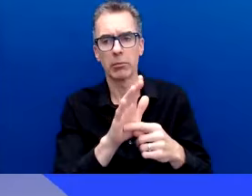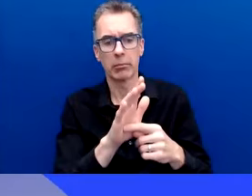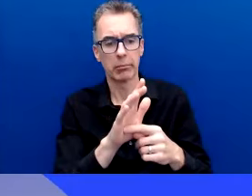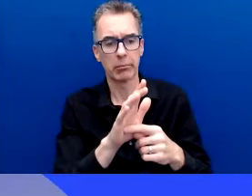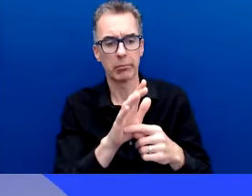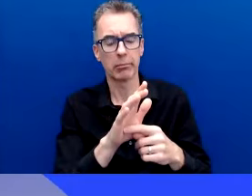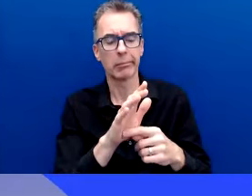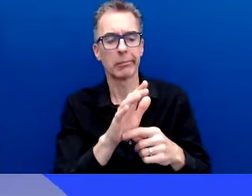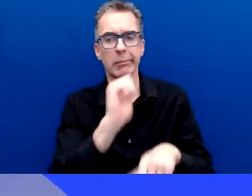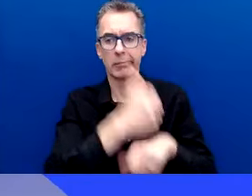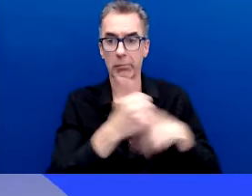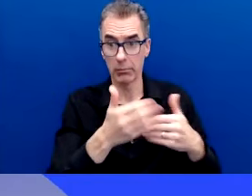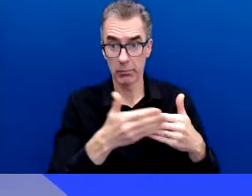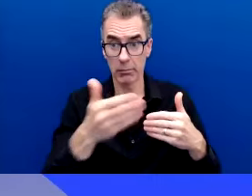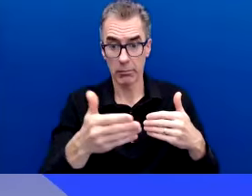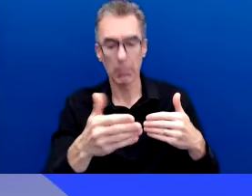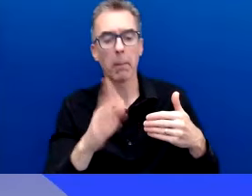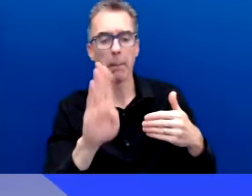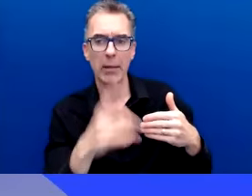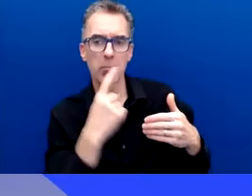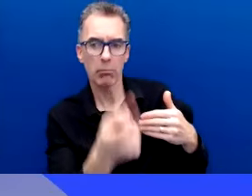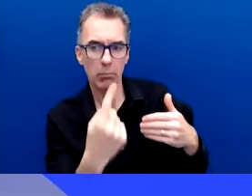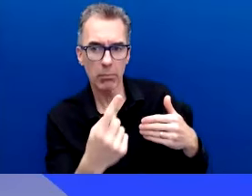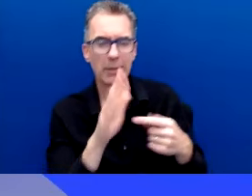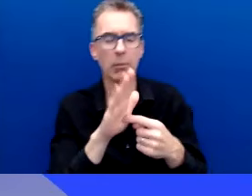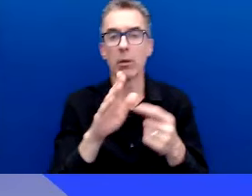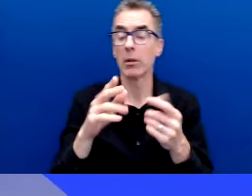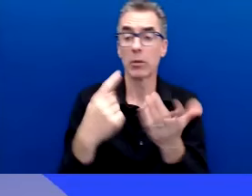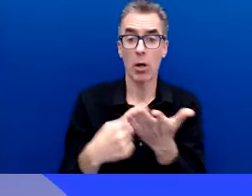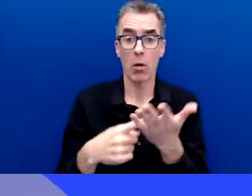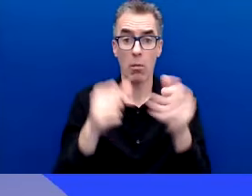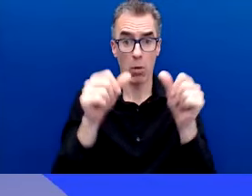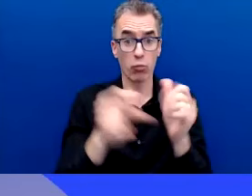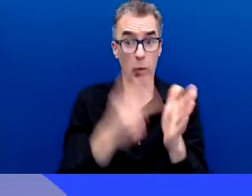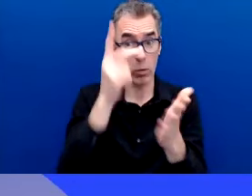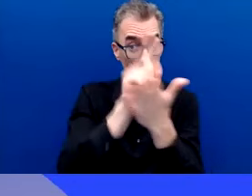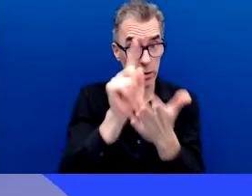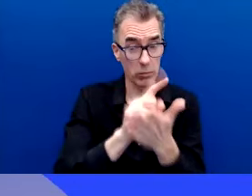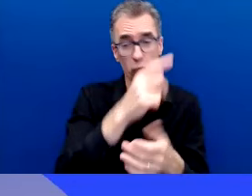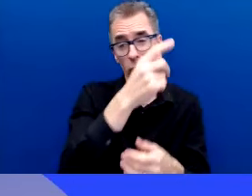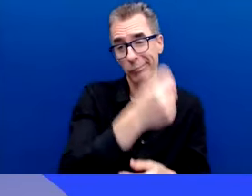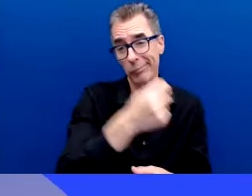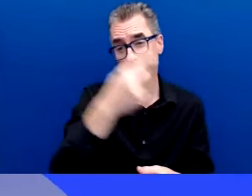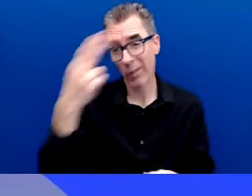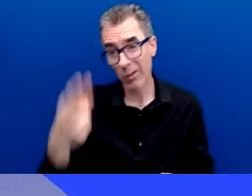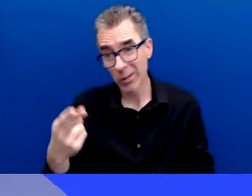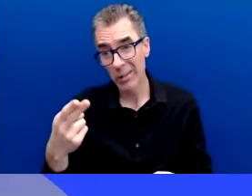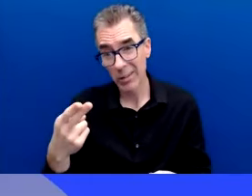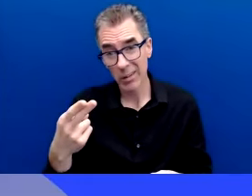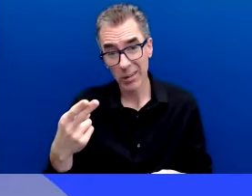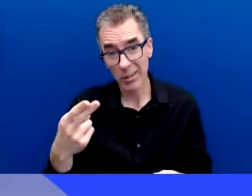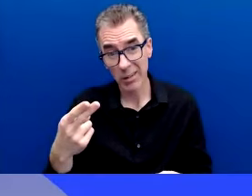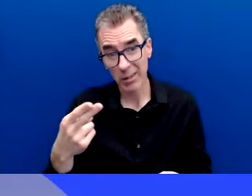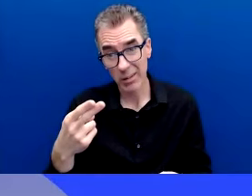making, your discussion posts. It can be twice a week, Tuesdays, Thursdays, for initial response, and